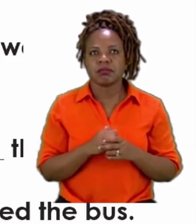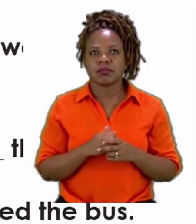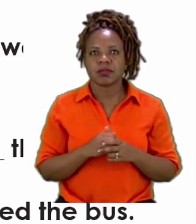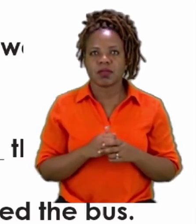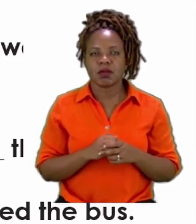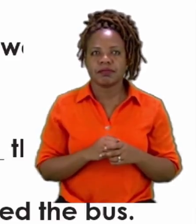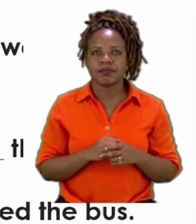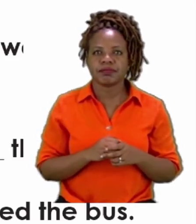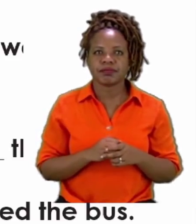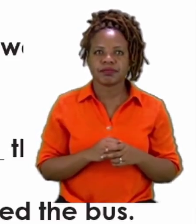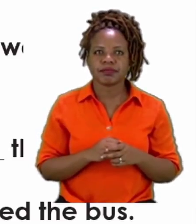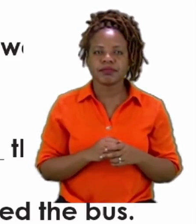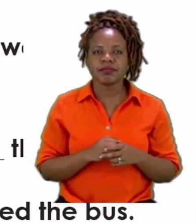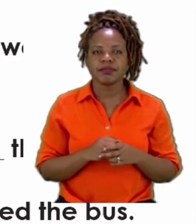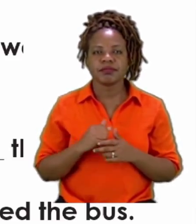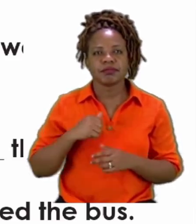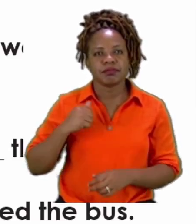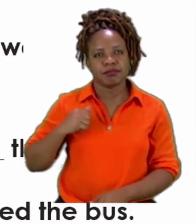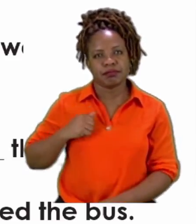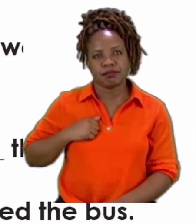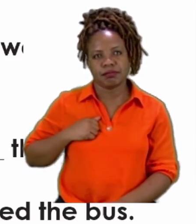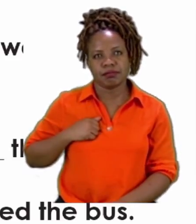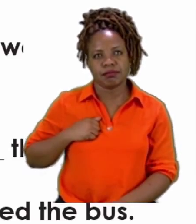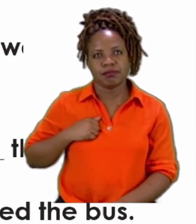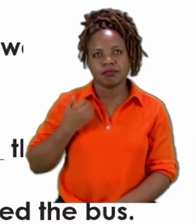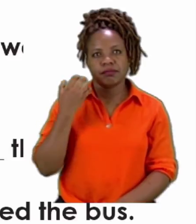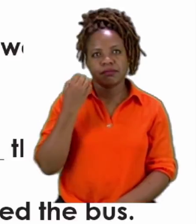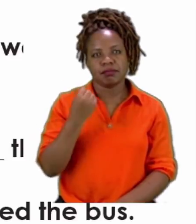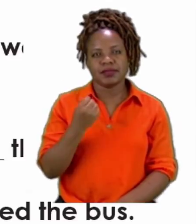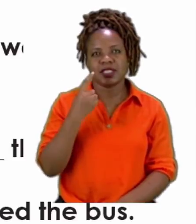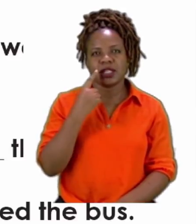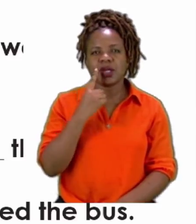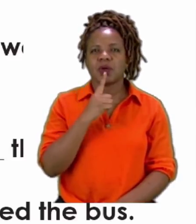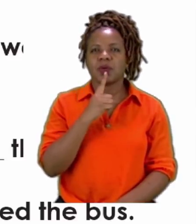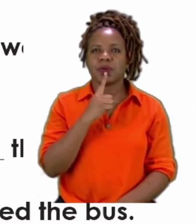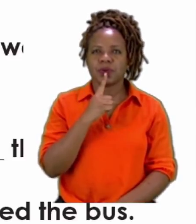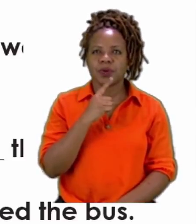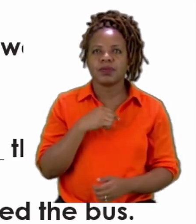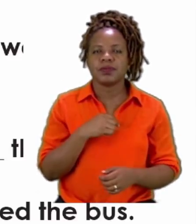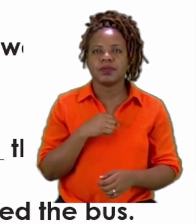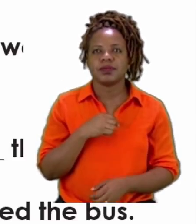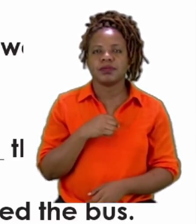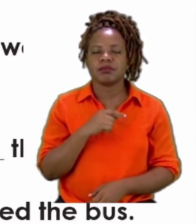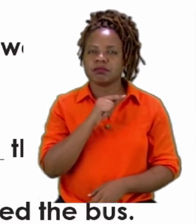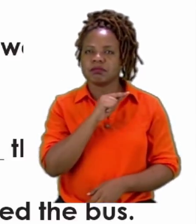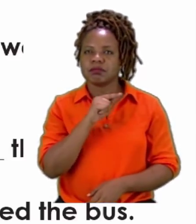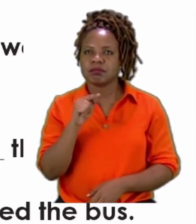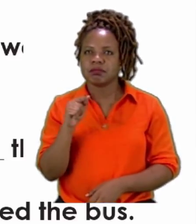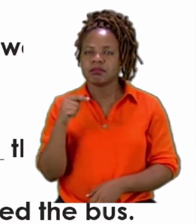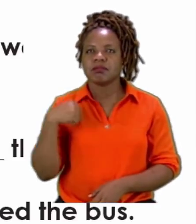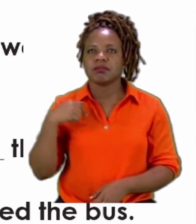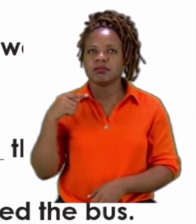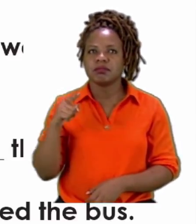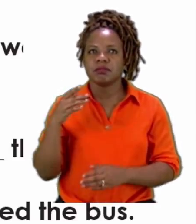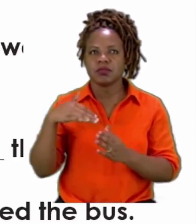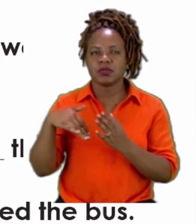Let's read. My father has a toothache. Dash, he went